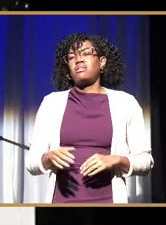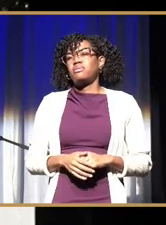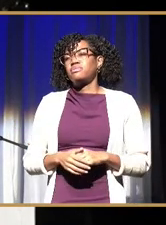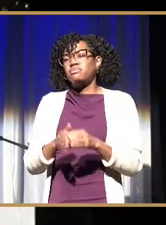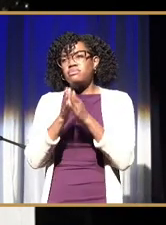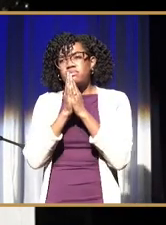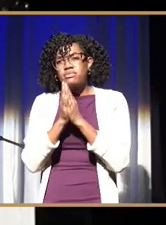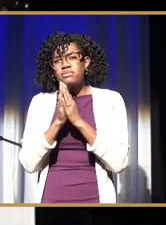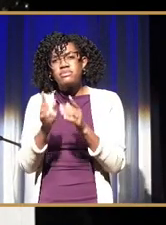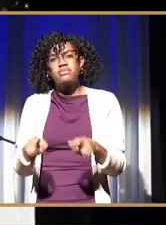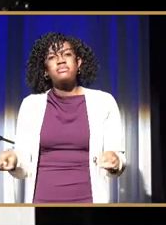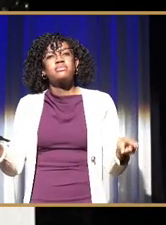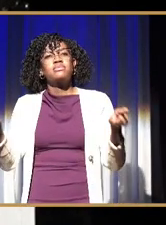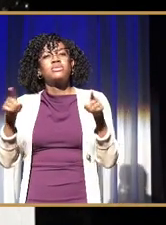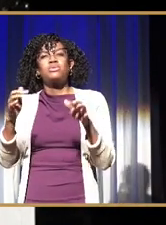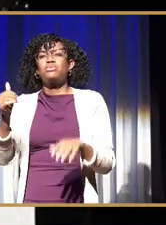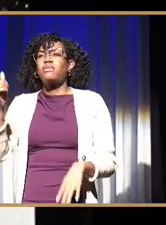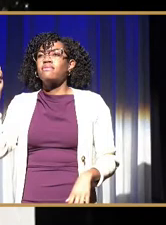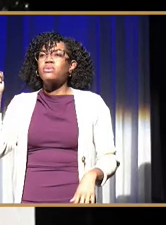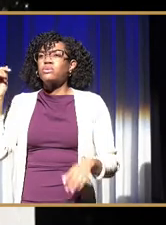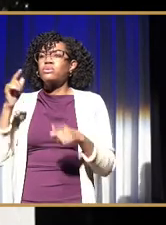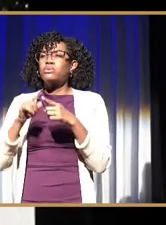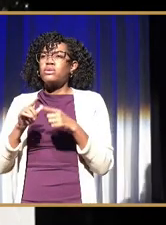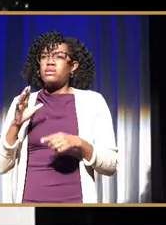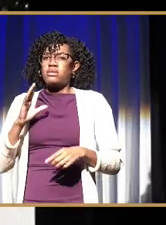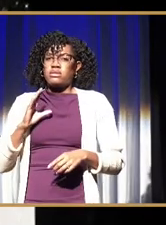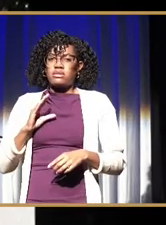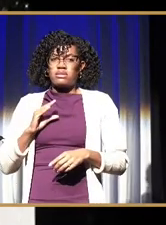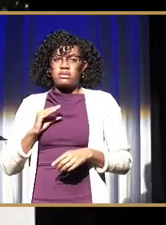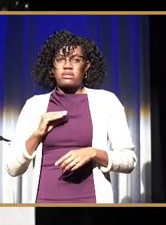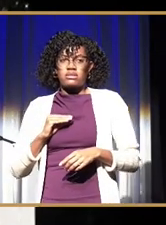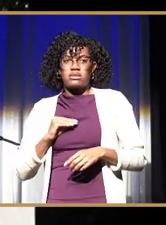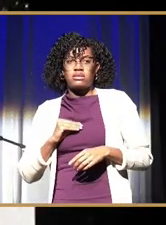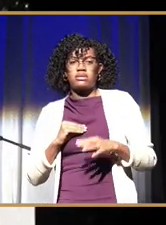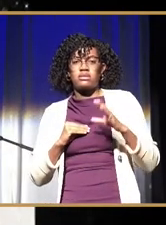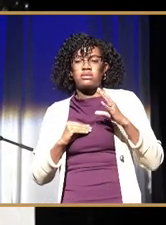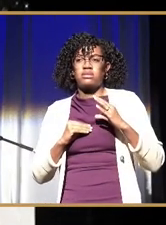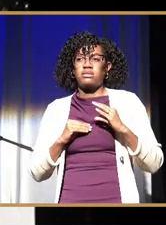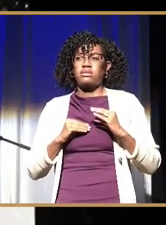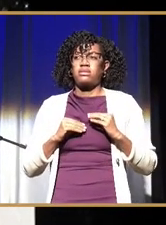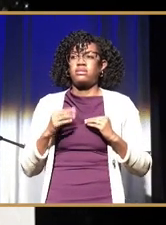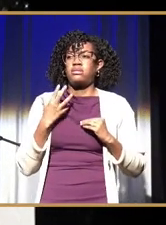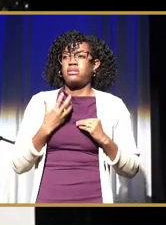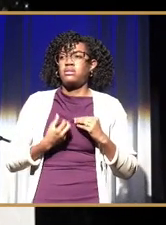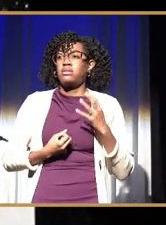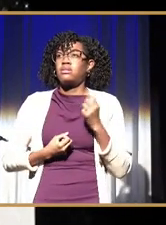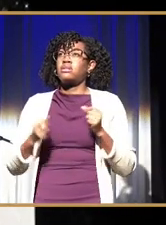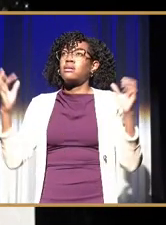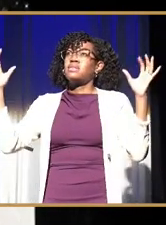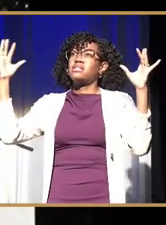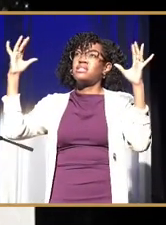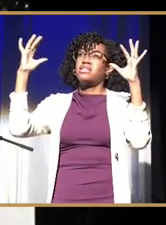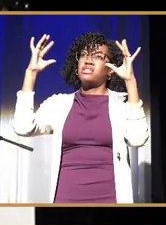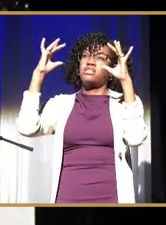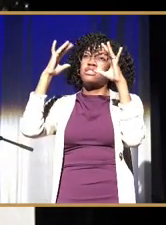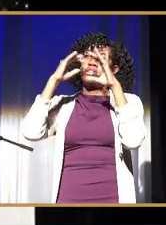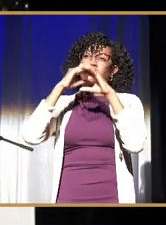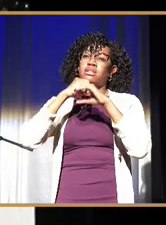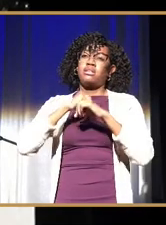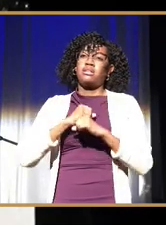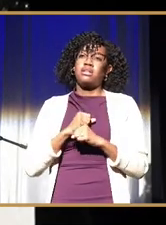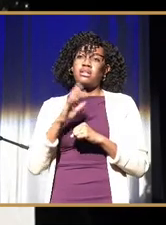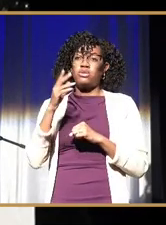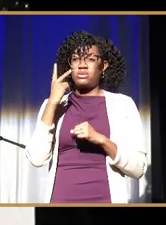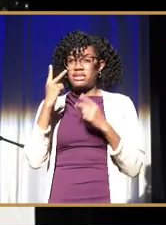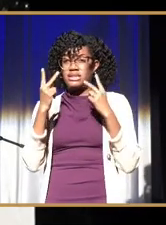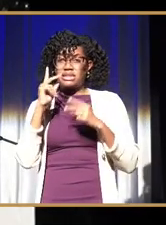I pray that you would refuse to dim your light, refuse to limit your imagination, refuse to do what you see on